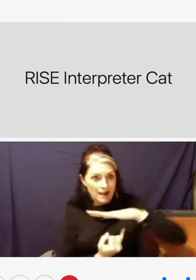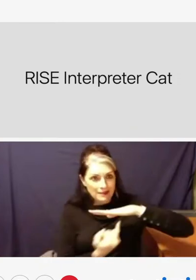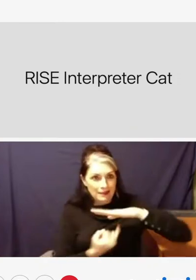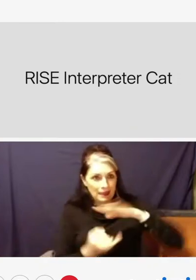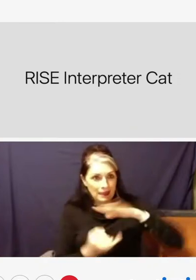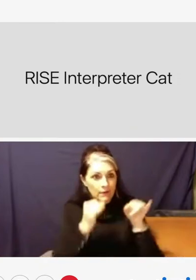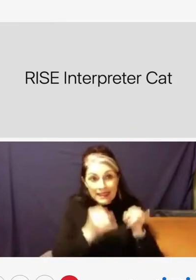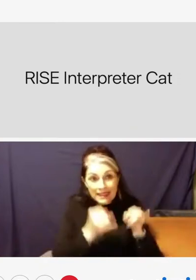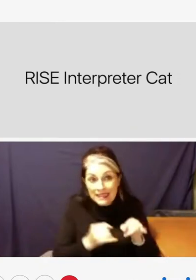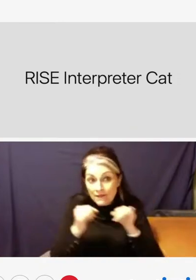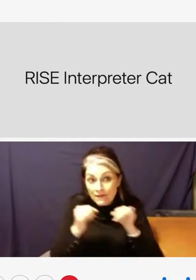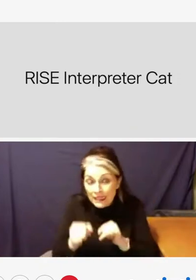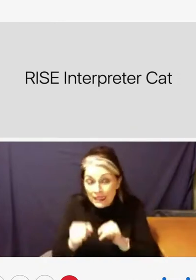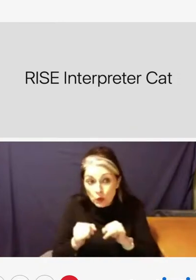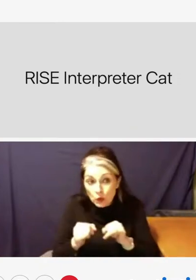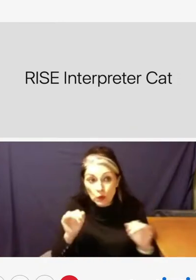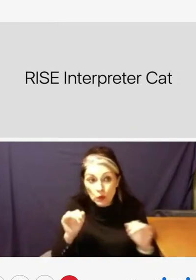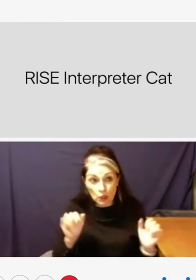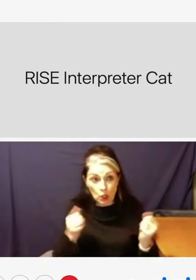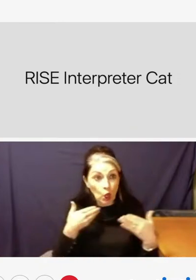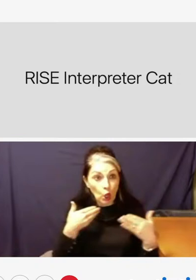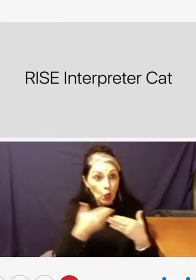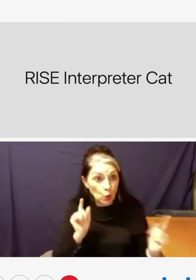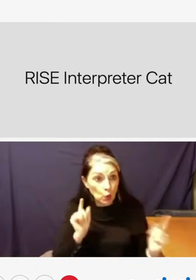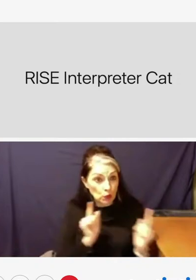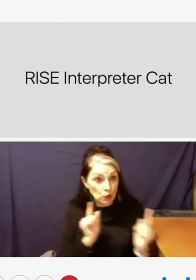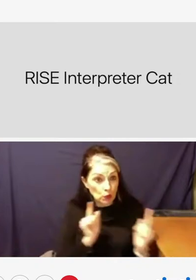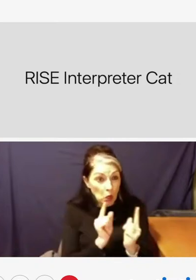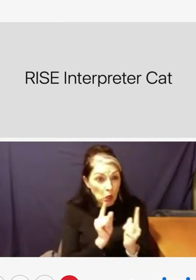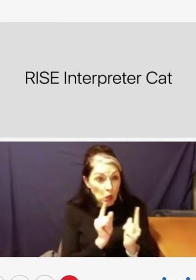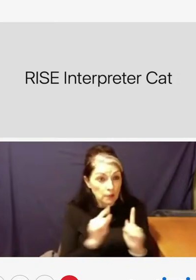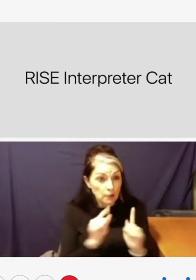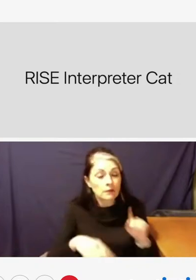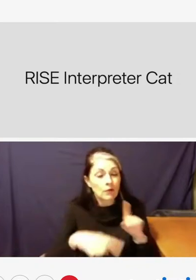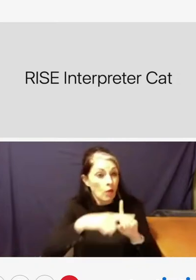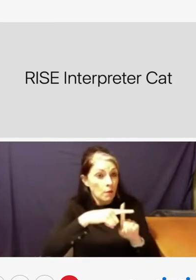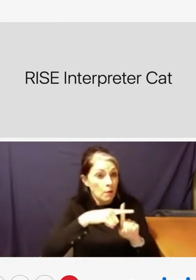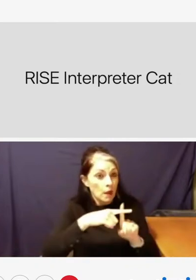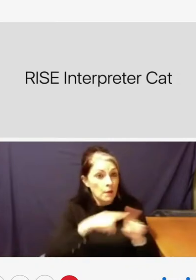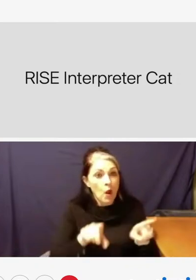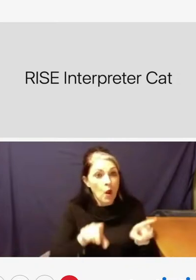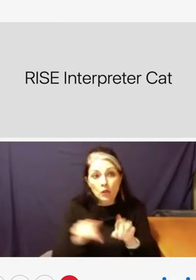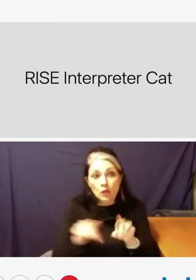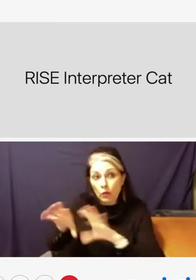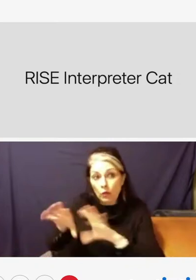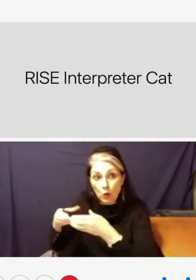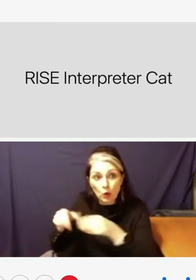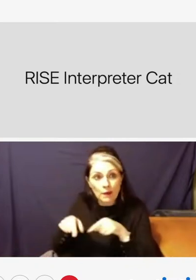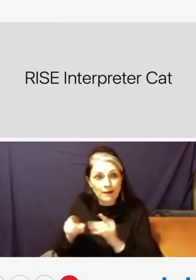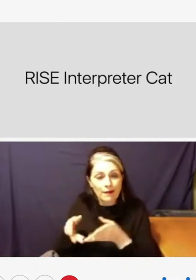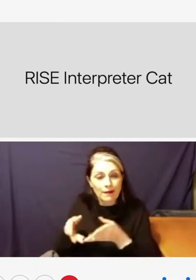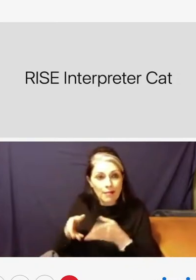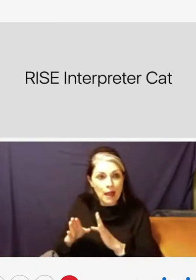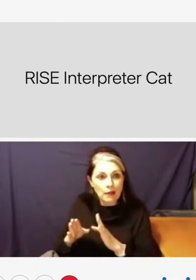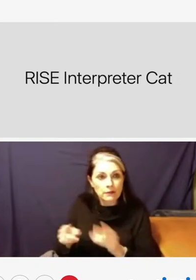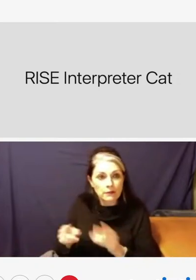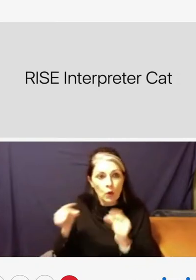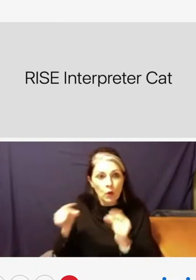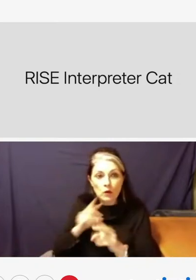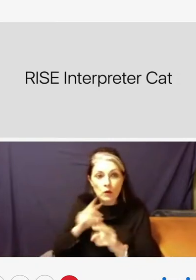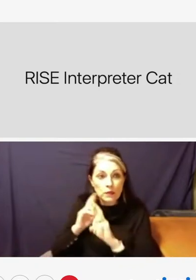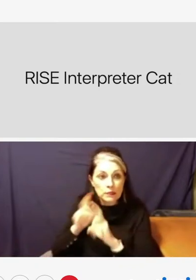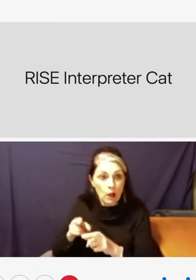were close contacts or who are positive but also with the group it allows for a quicker response because once we know we